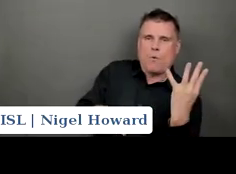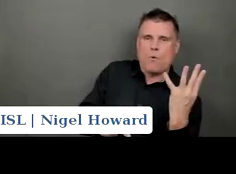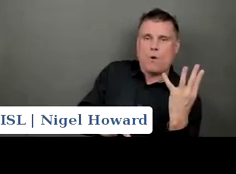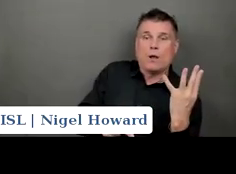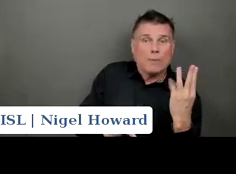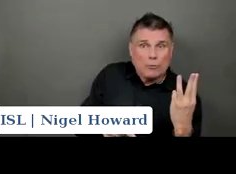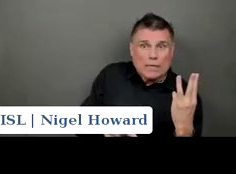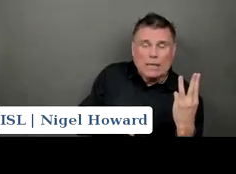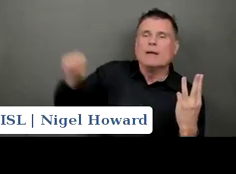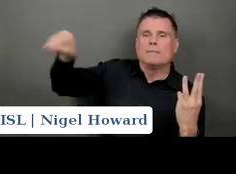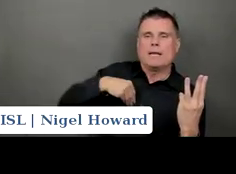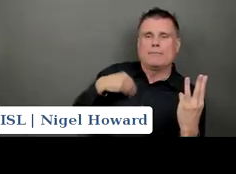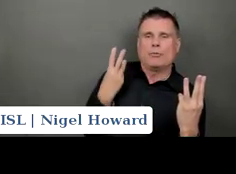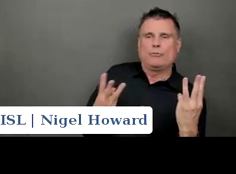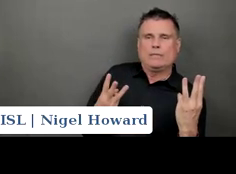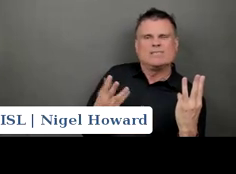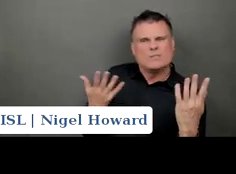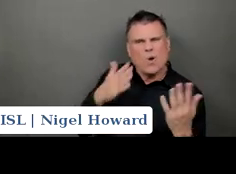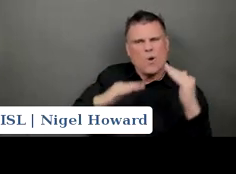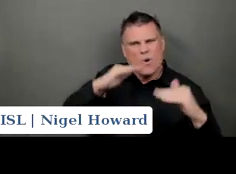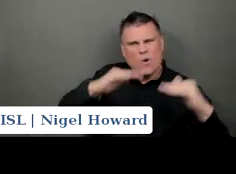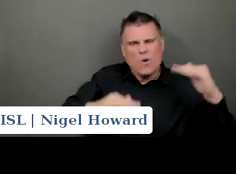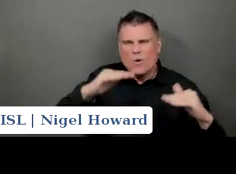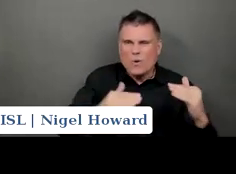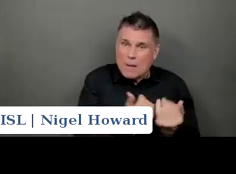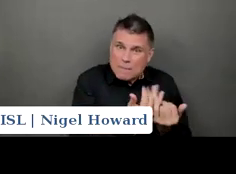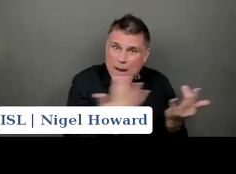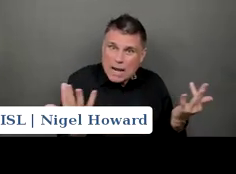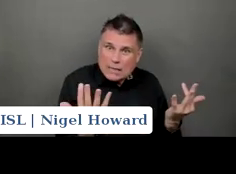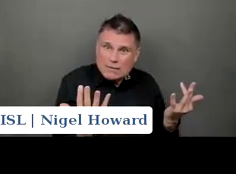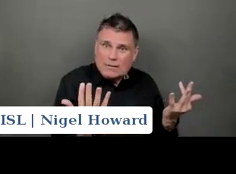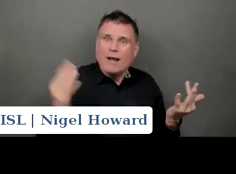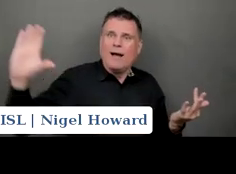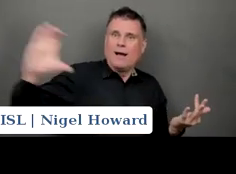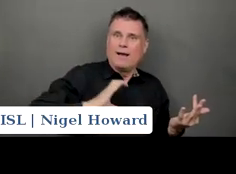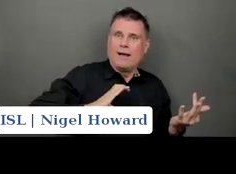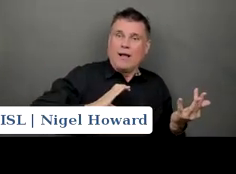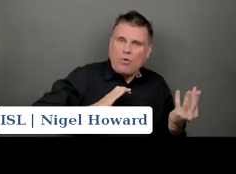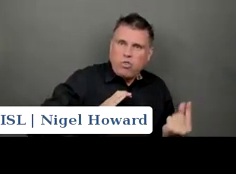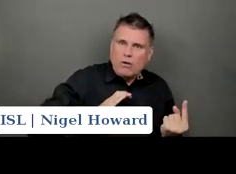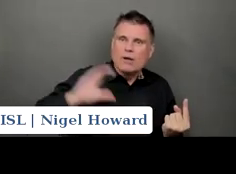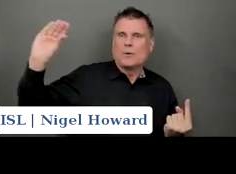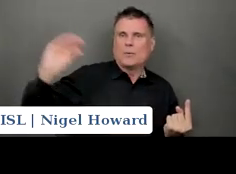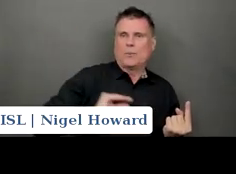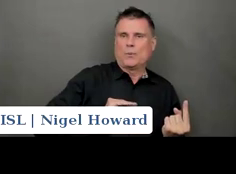small community-based organizations have to find a way to bridge the funding gap, and often it is through paying below the minimum